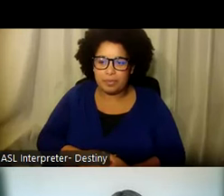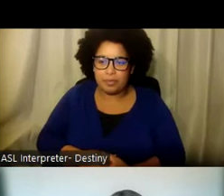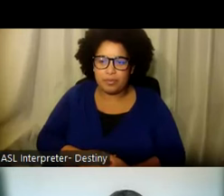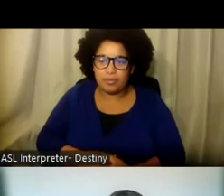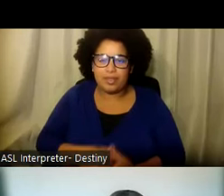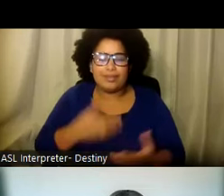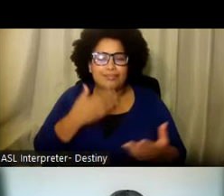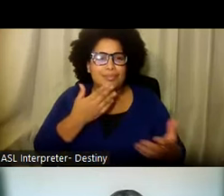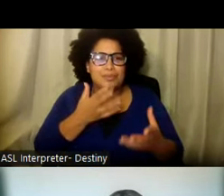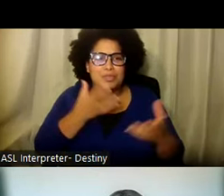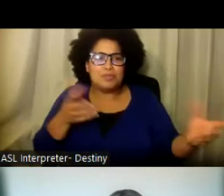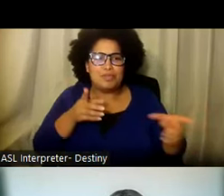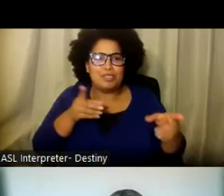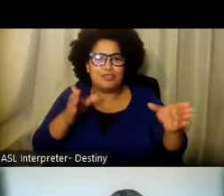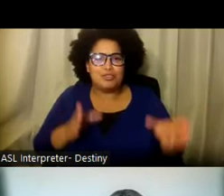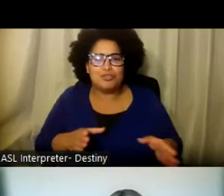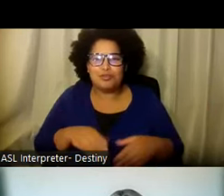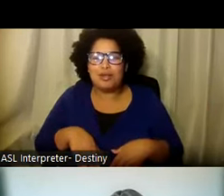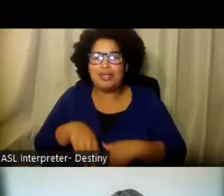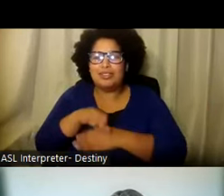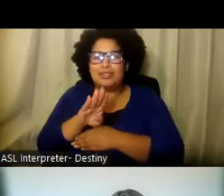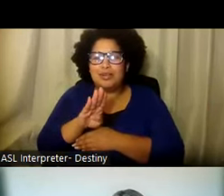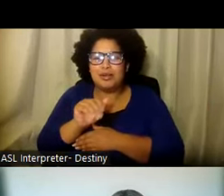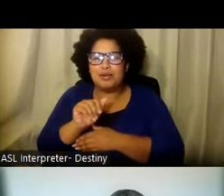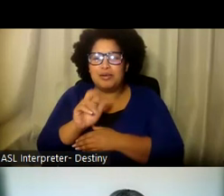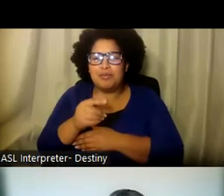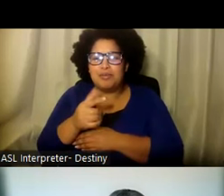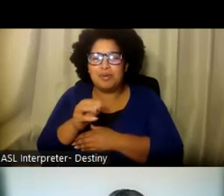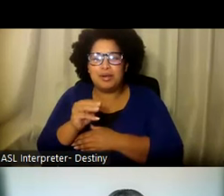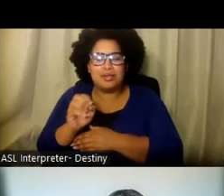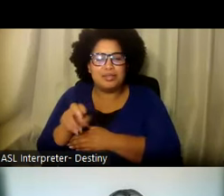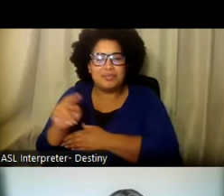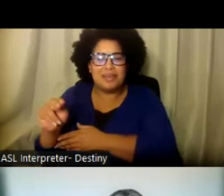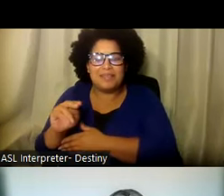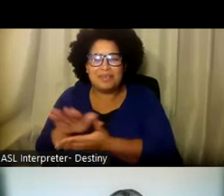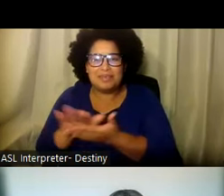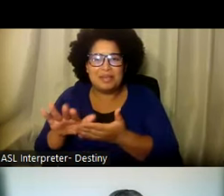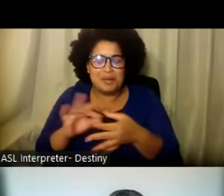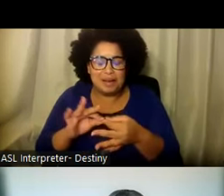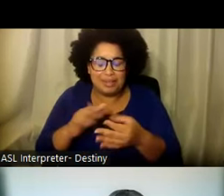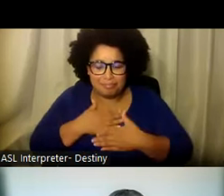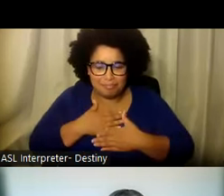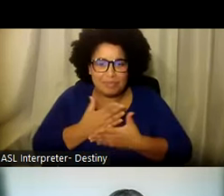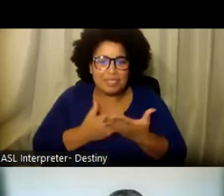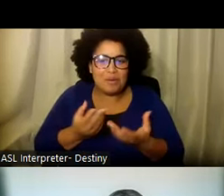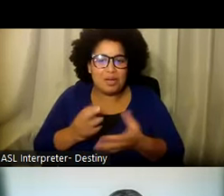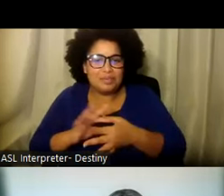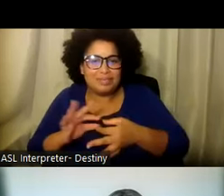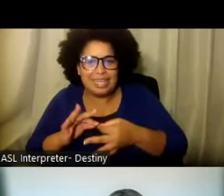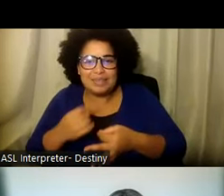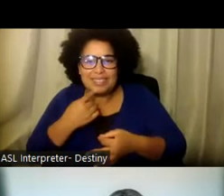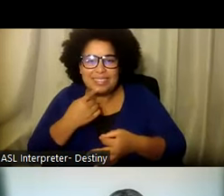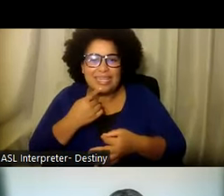Well, thank you so much, Director Bargeman, for those kind words. And you really took quite a few words out of my mouth when it comes to